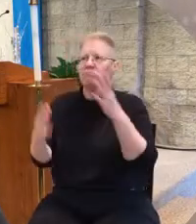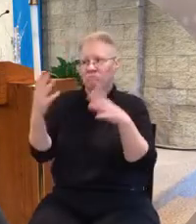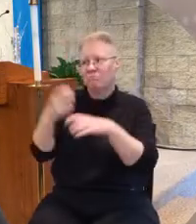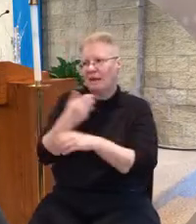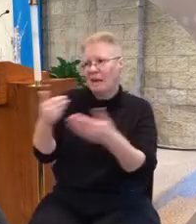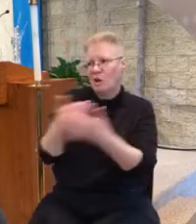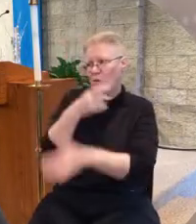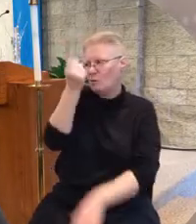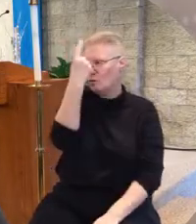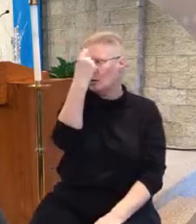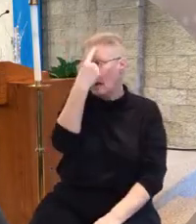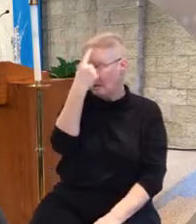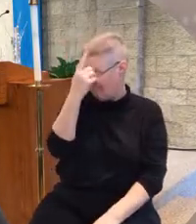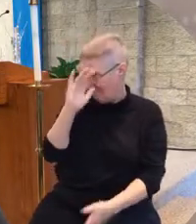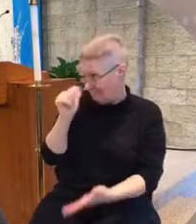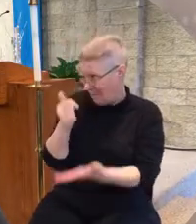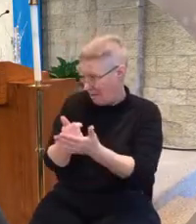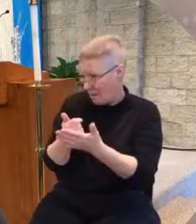amen?